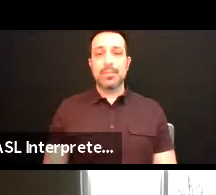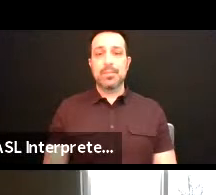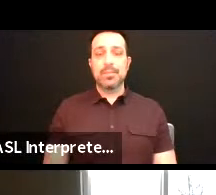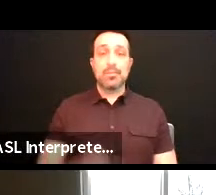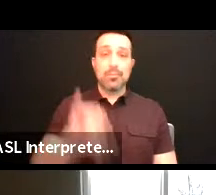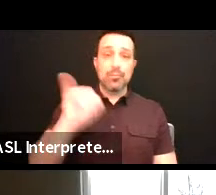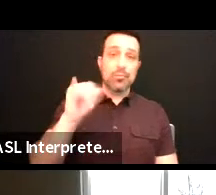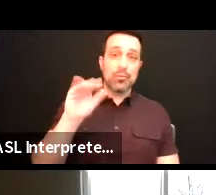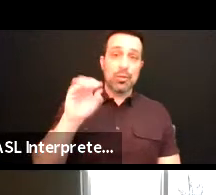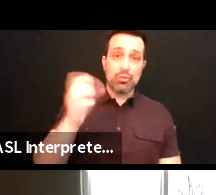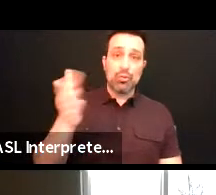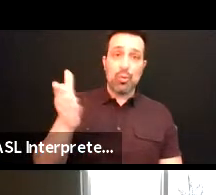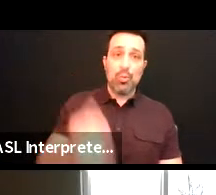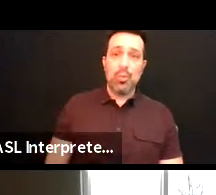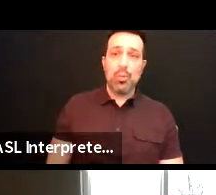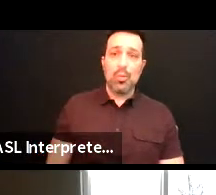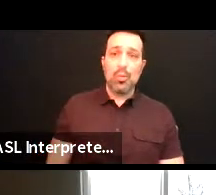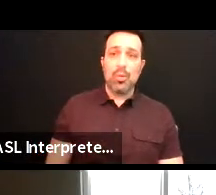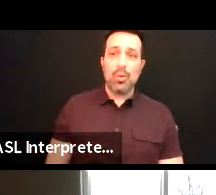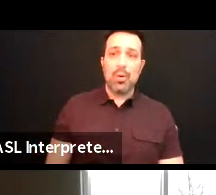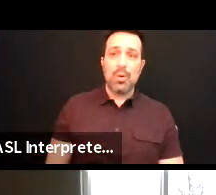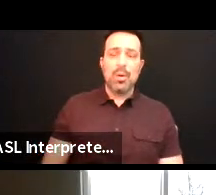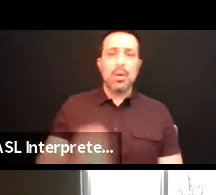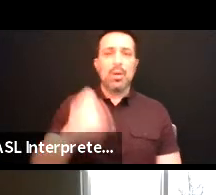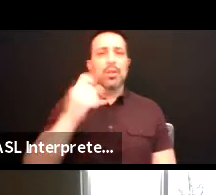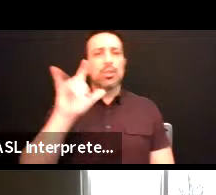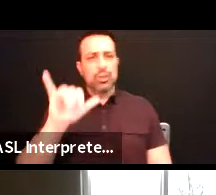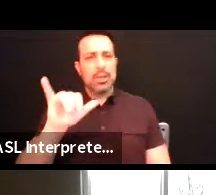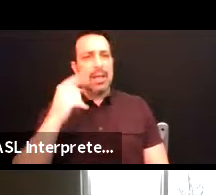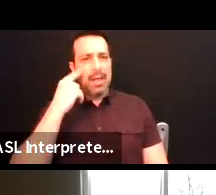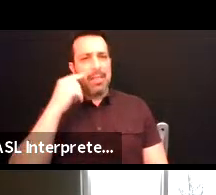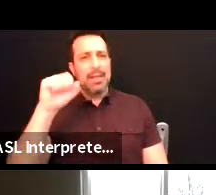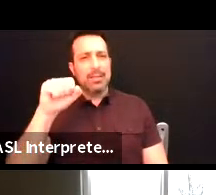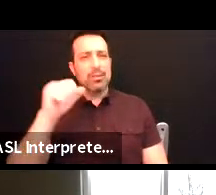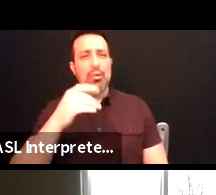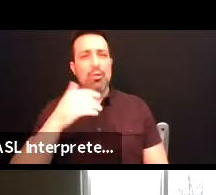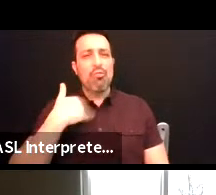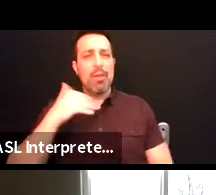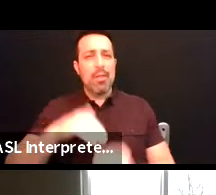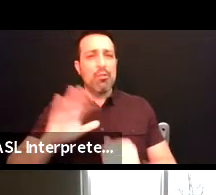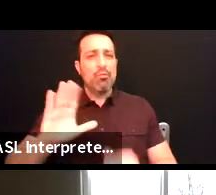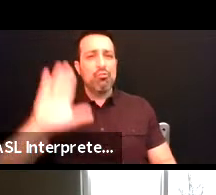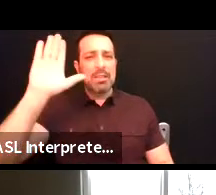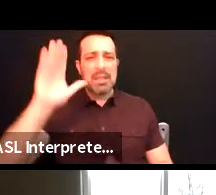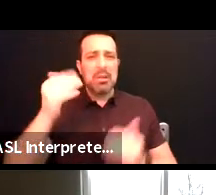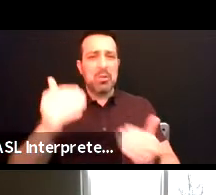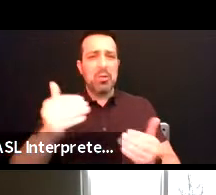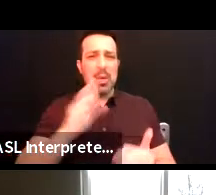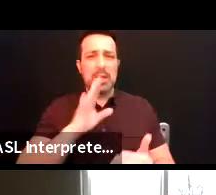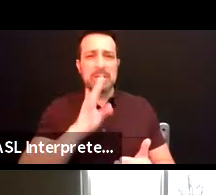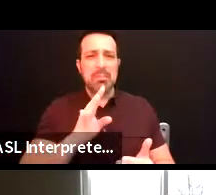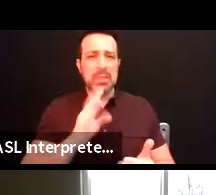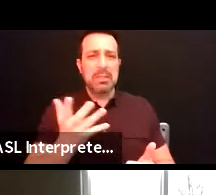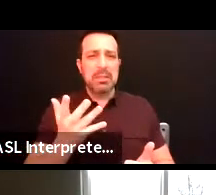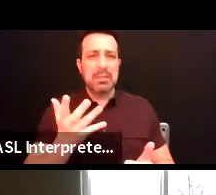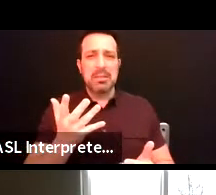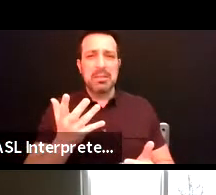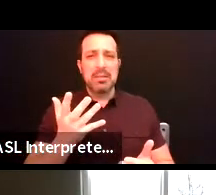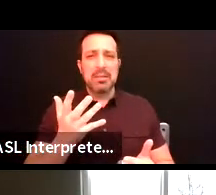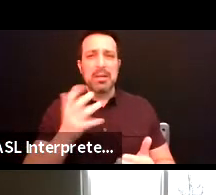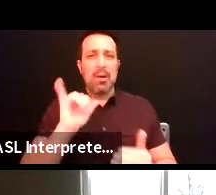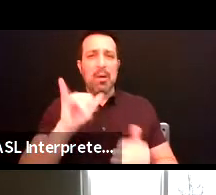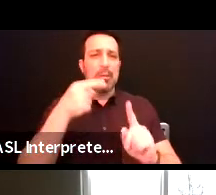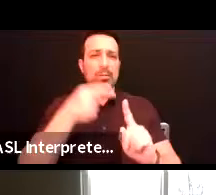Joe? I think there is. I think maybe instead of using a raise hand, people could just speak. Yeah. To Mo's